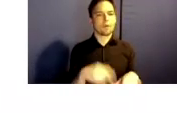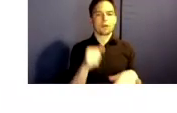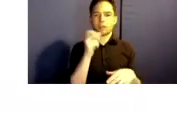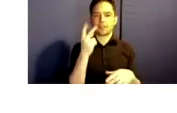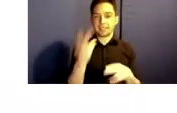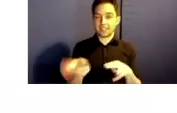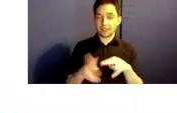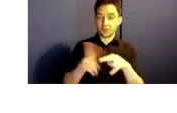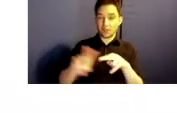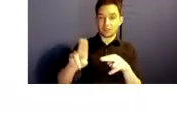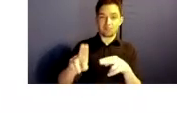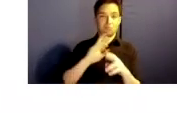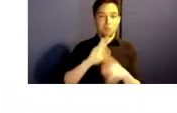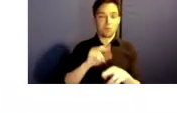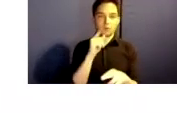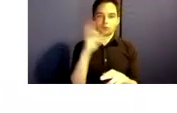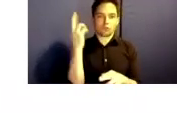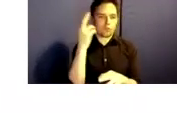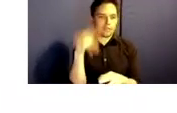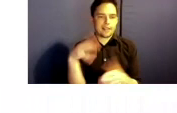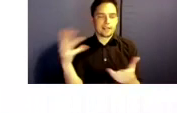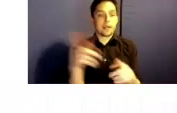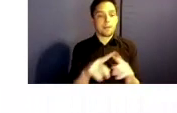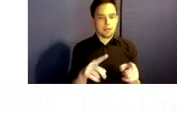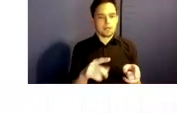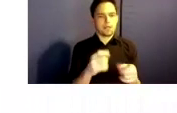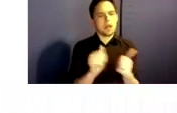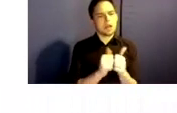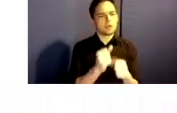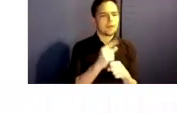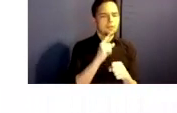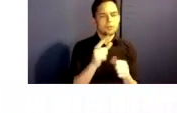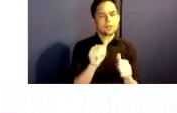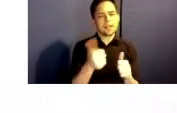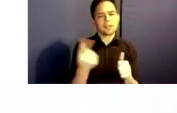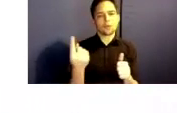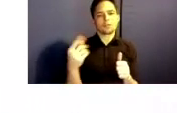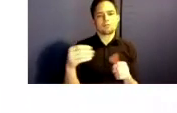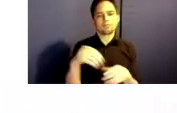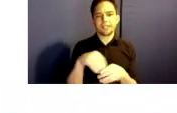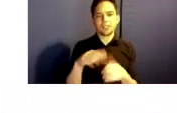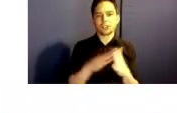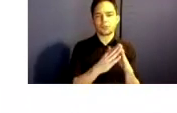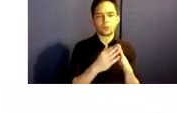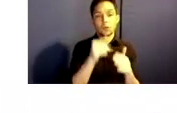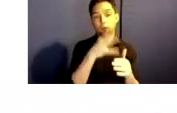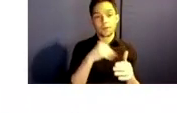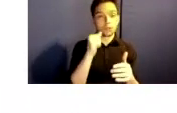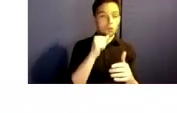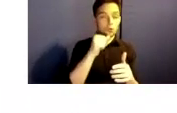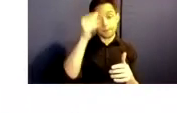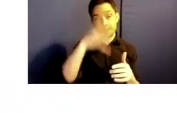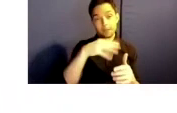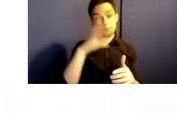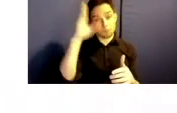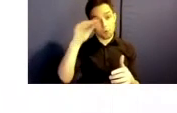if the reason for that, but how do we ensure that anyone in the community, not only women and girls, but also men and boys also have a role